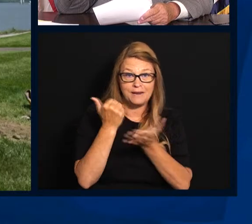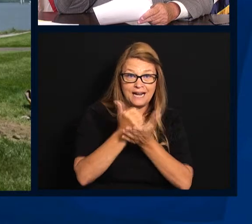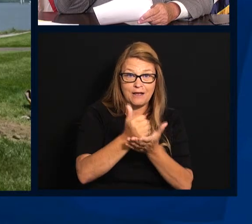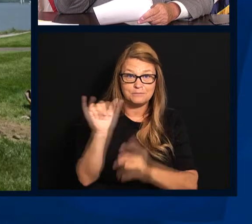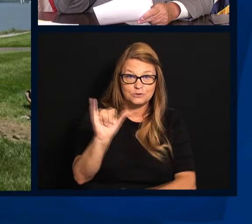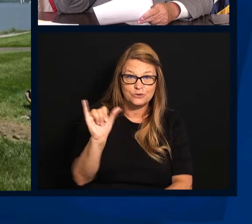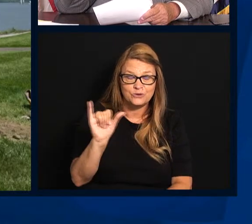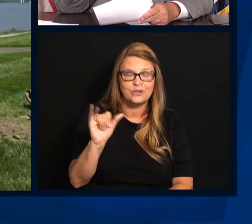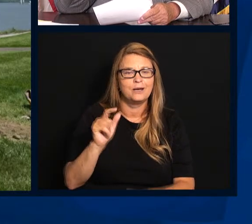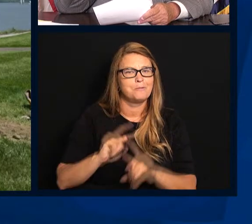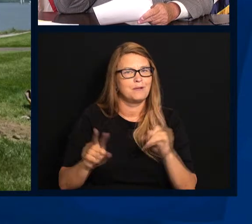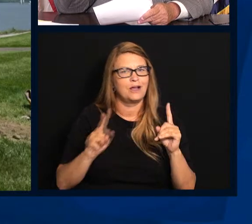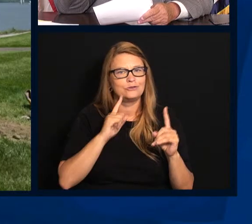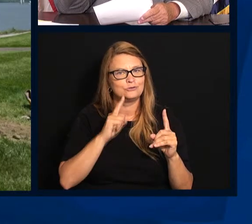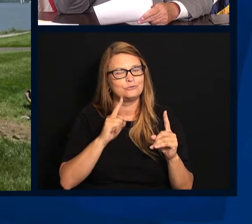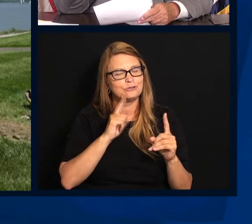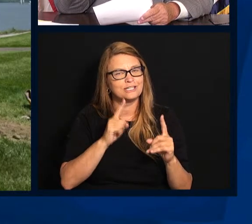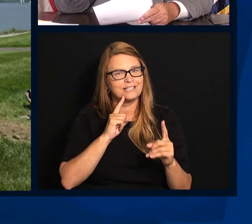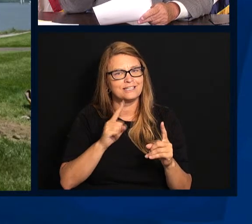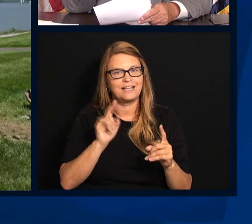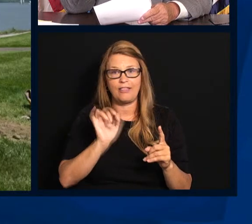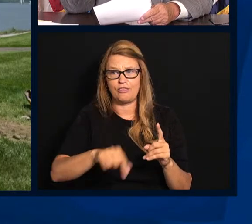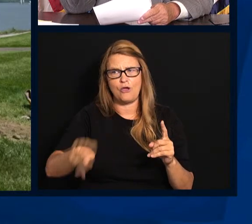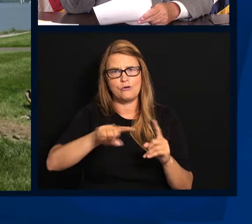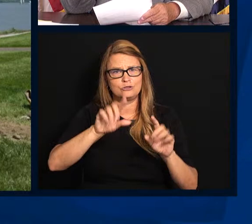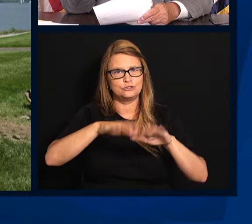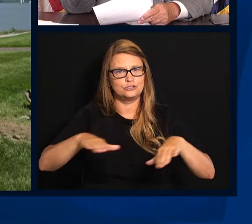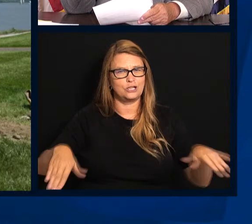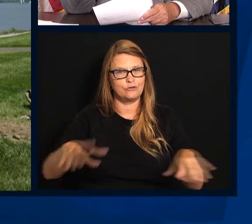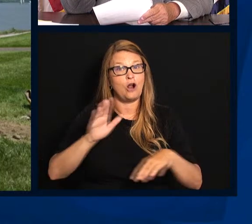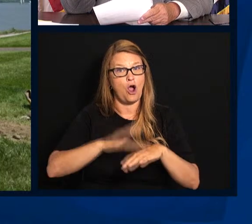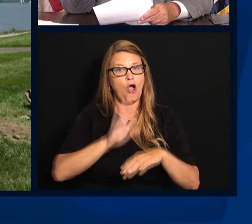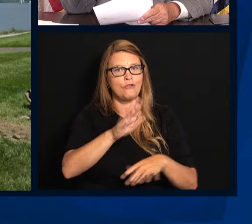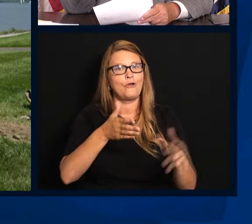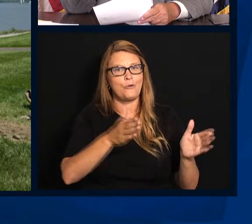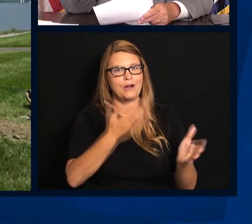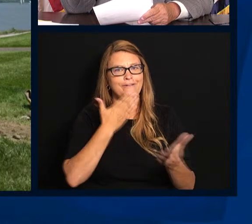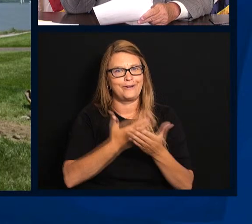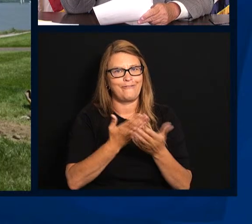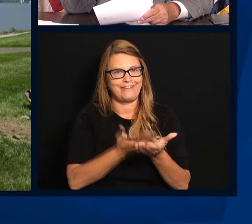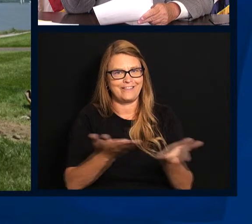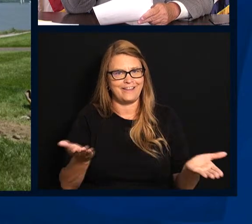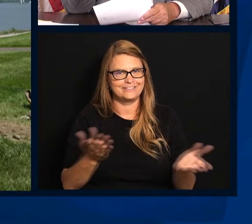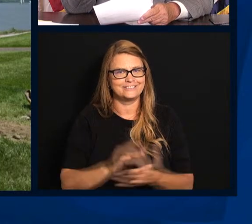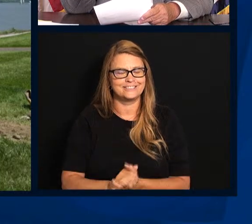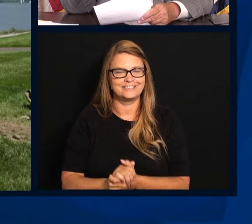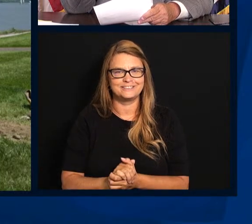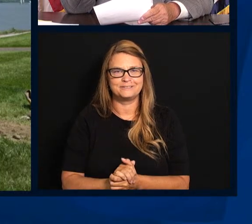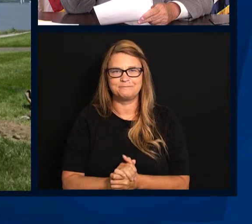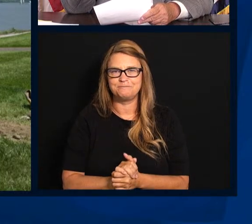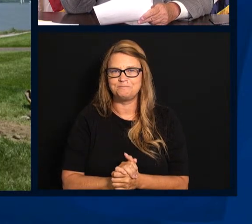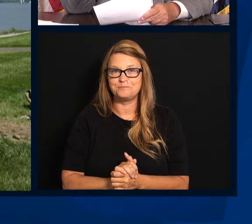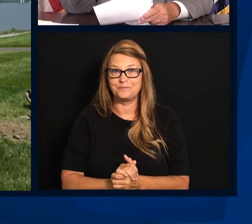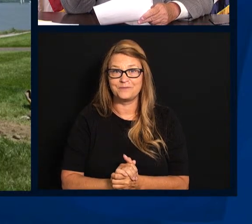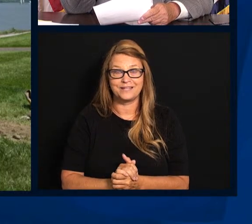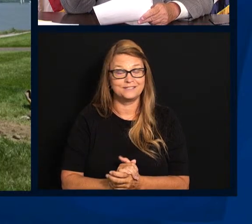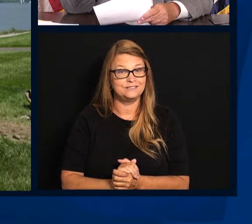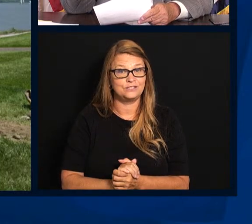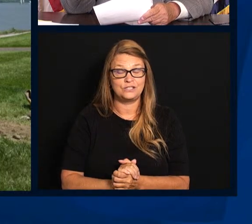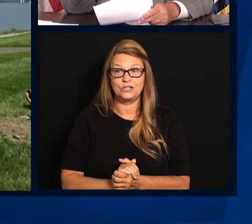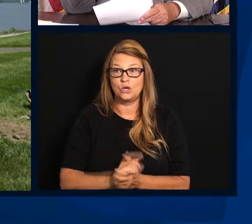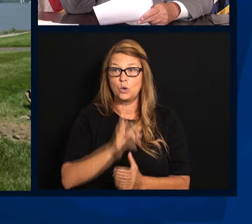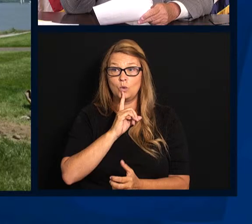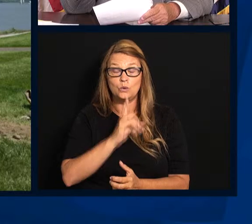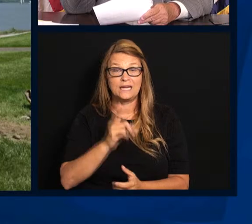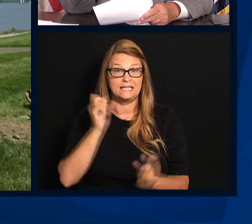well. But those kids are on their way. You know, it is amazing. It is amazing the